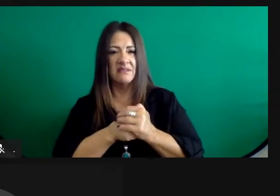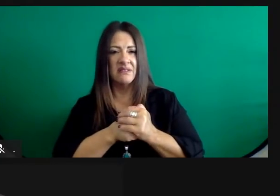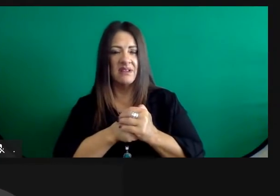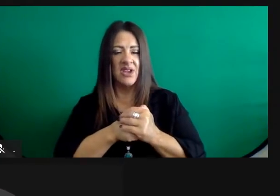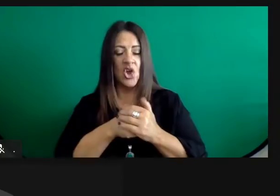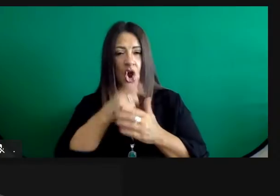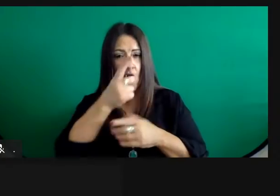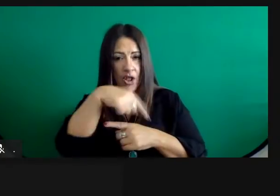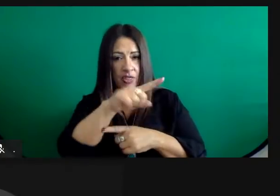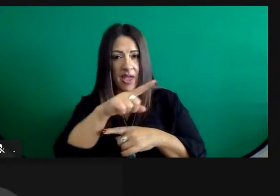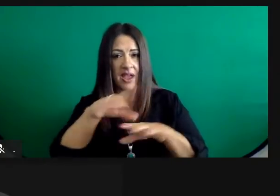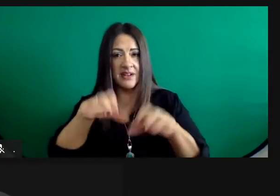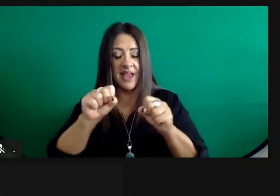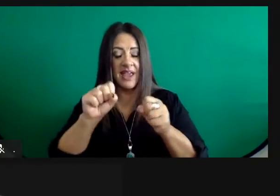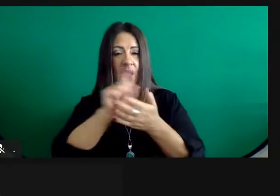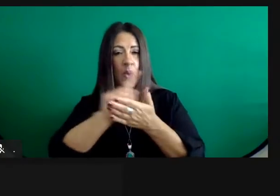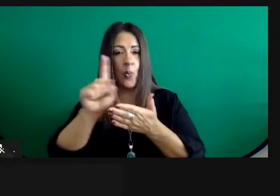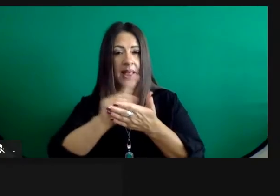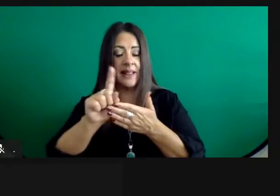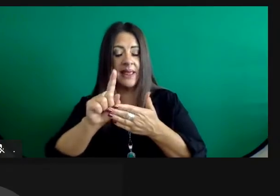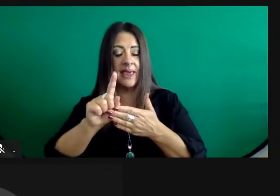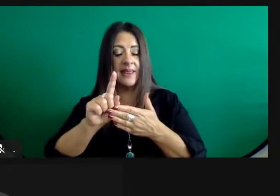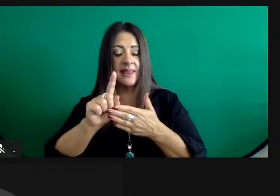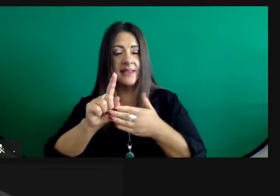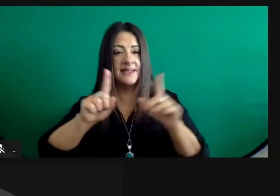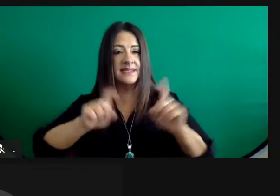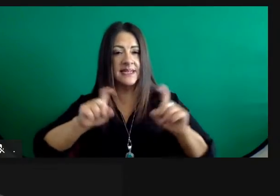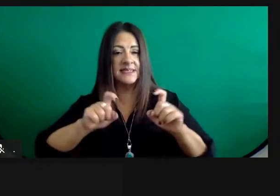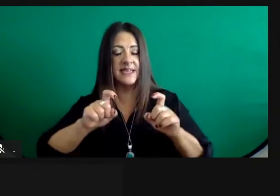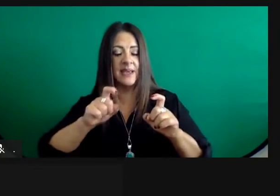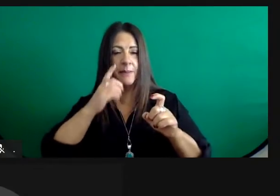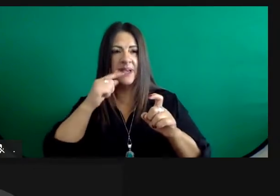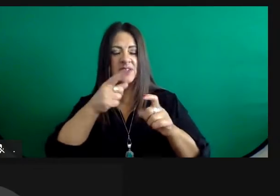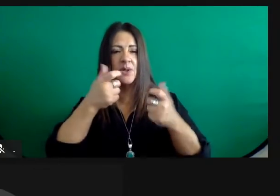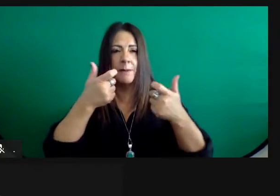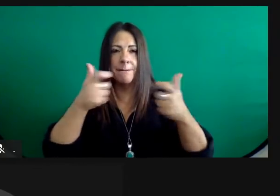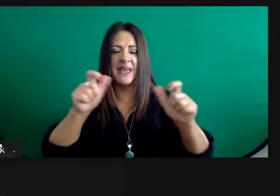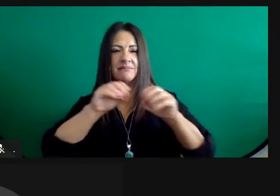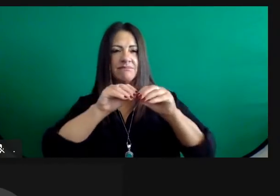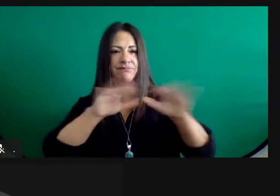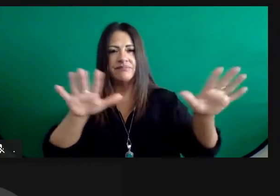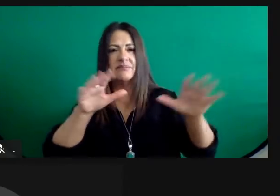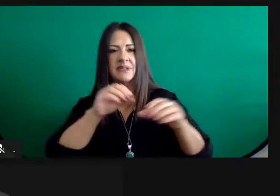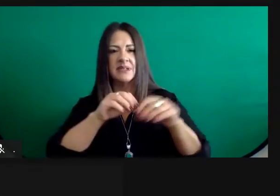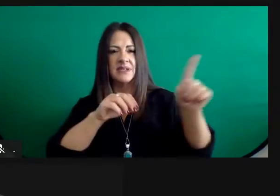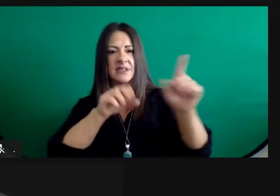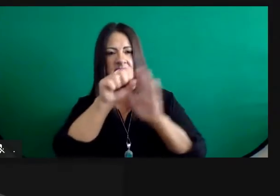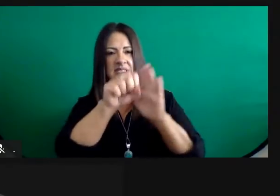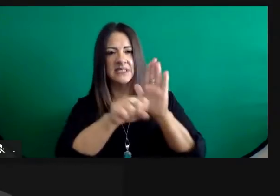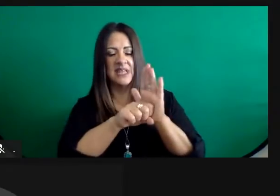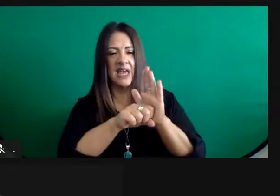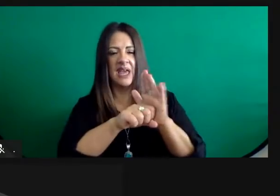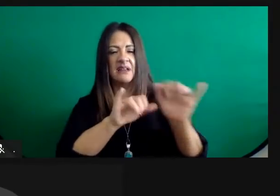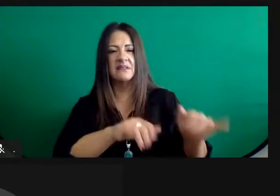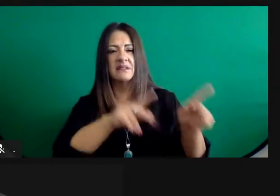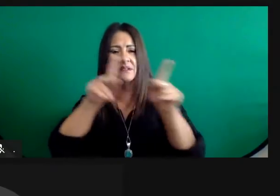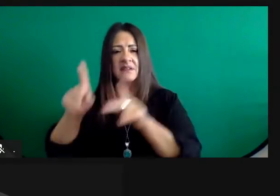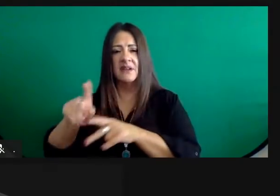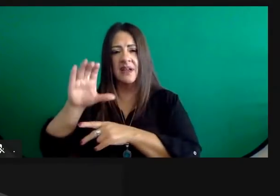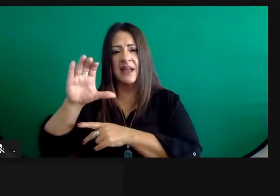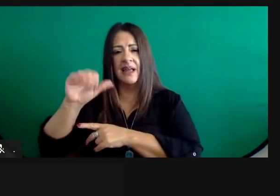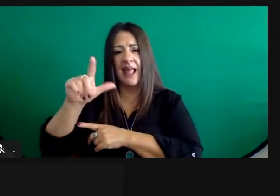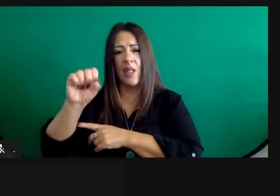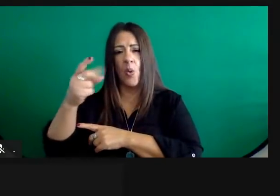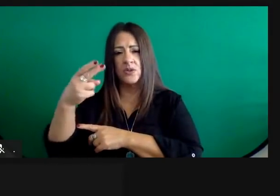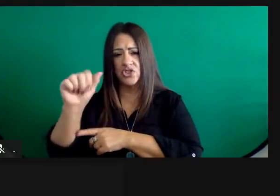testing as required under Cal OSHA's new rules for a major outbreak? And to follow up on that, will prison employees be tested twice